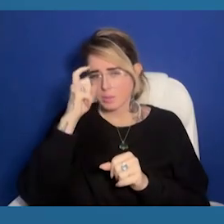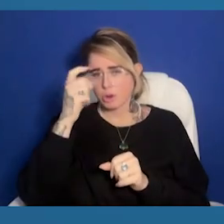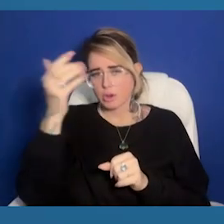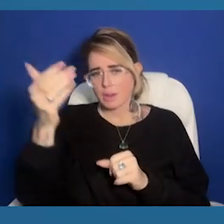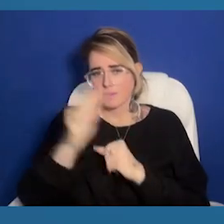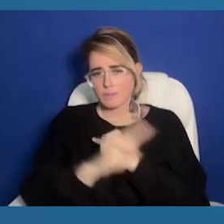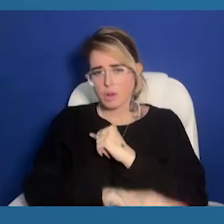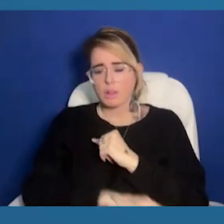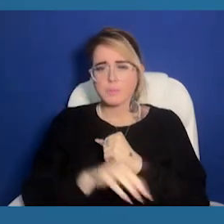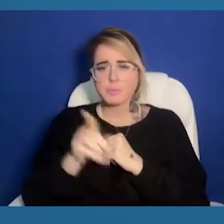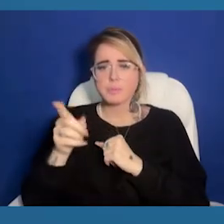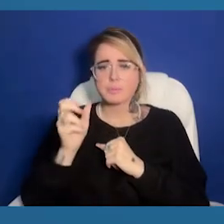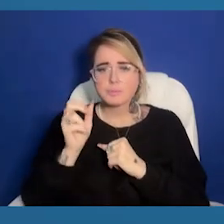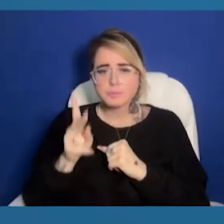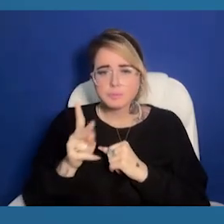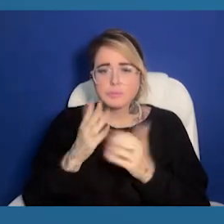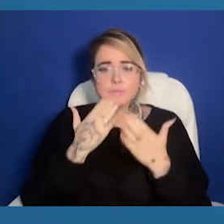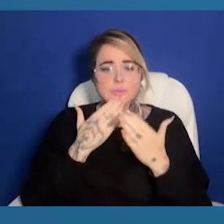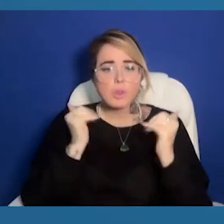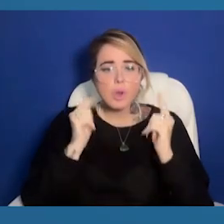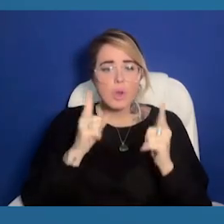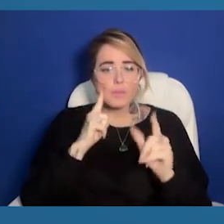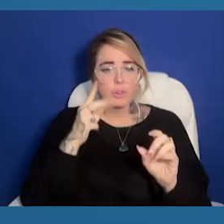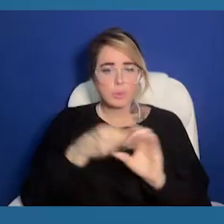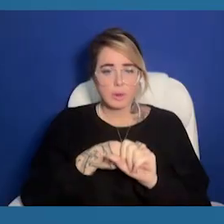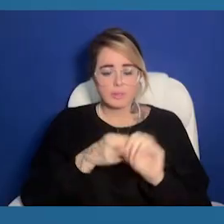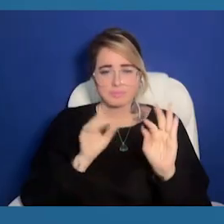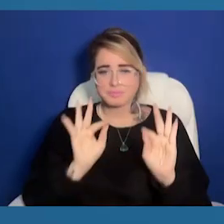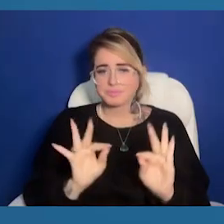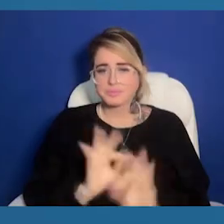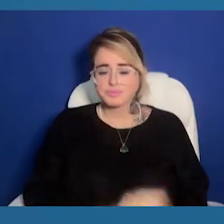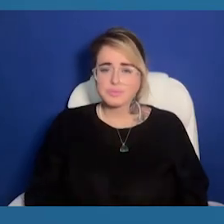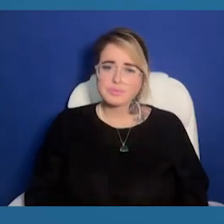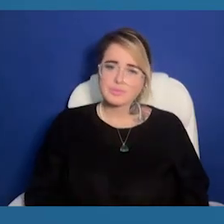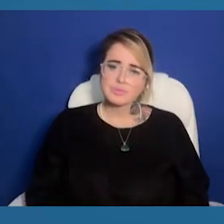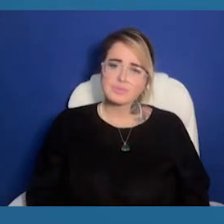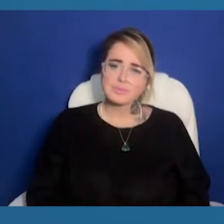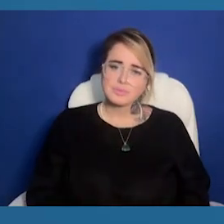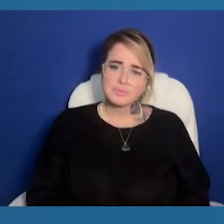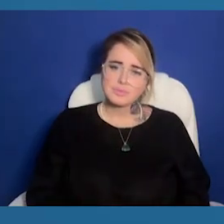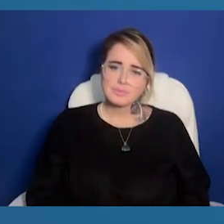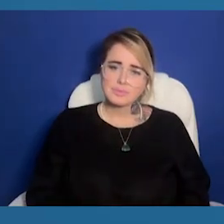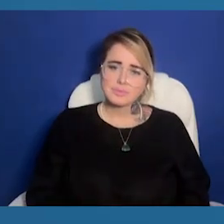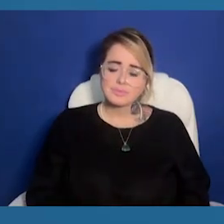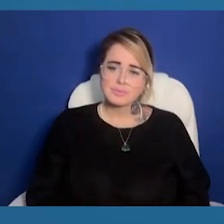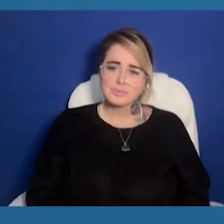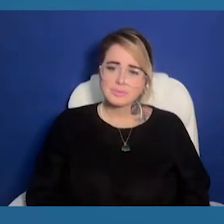I want to thank our DAs for joining us. Thank you. Thank you. Speak to you.